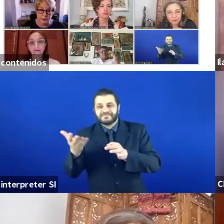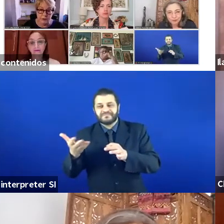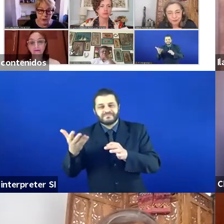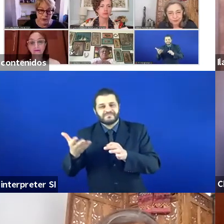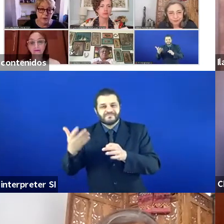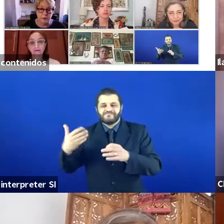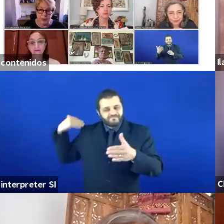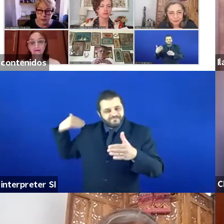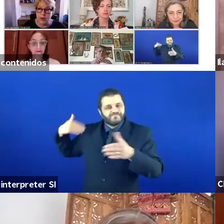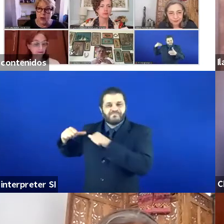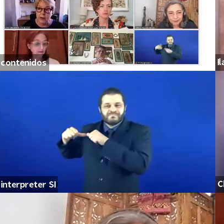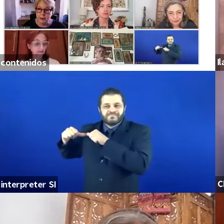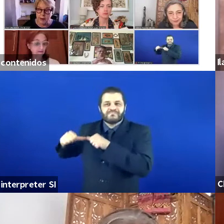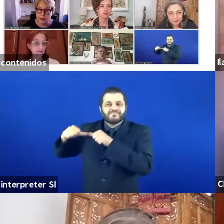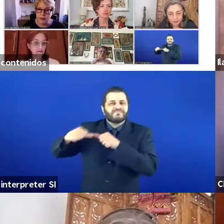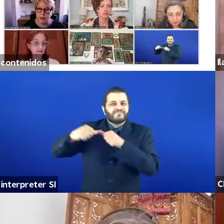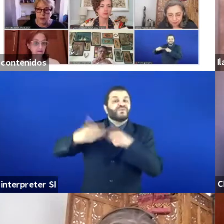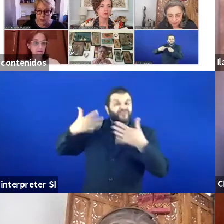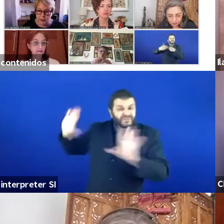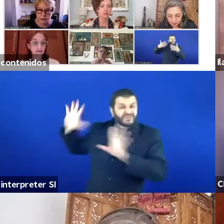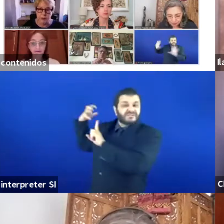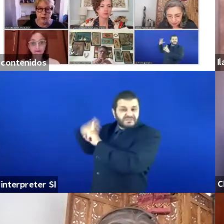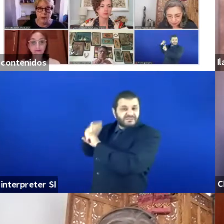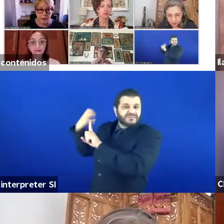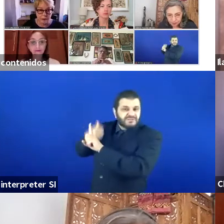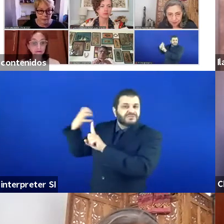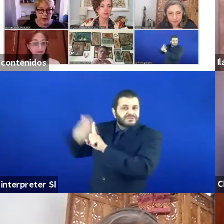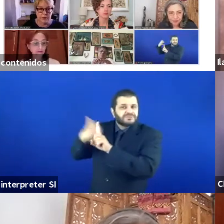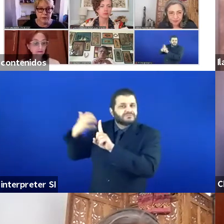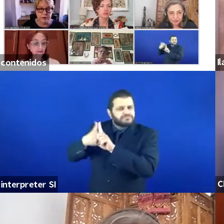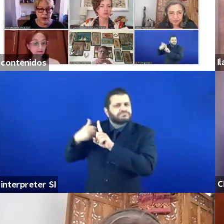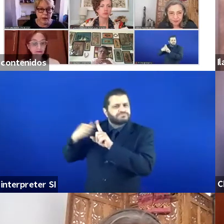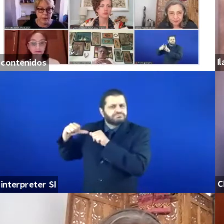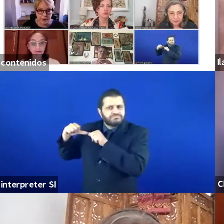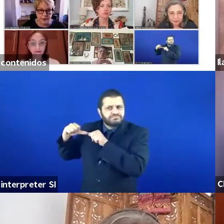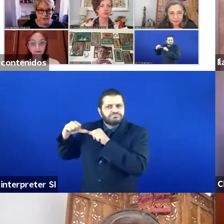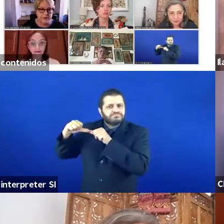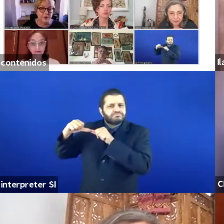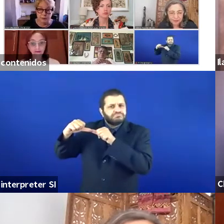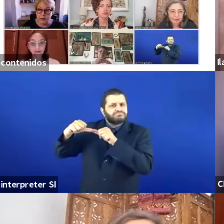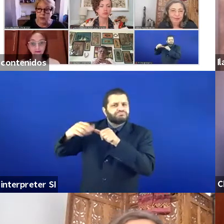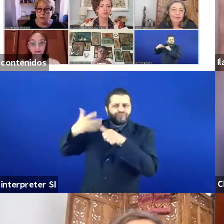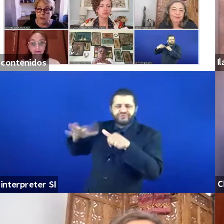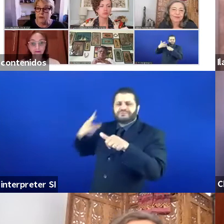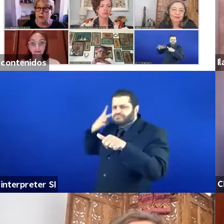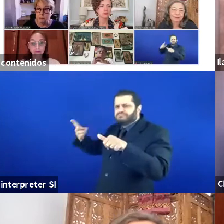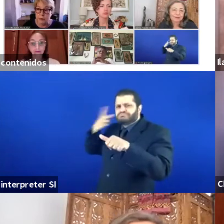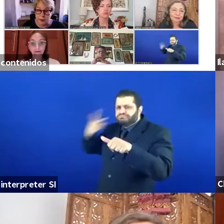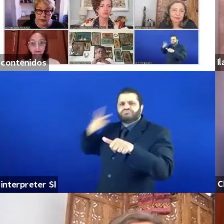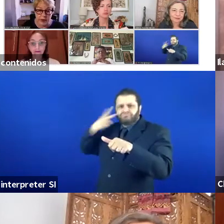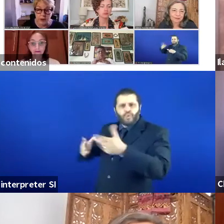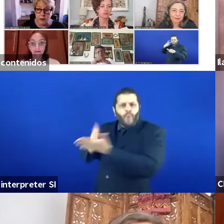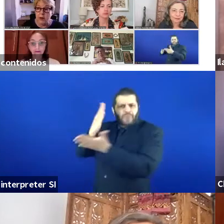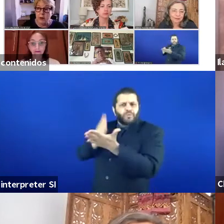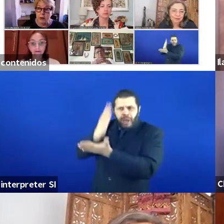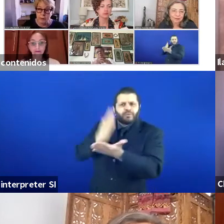the human rights of all people and not just a certain narrow slab of civil and political rights, as important as